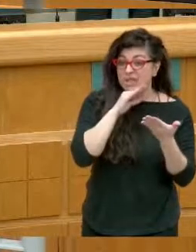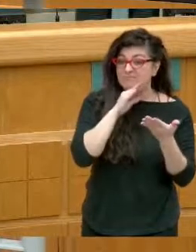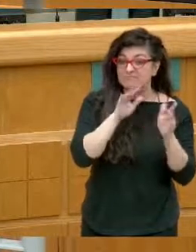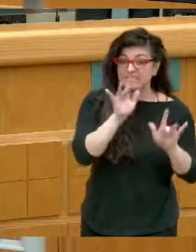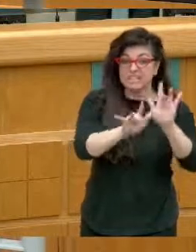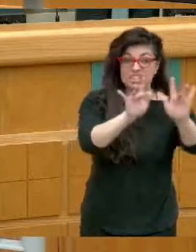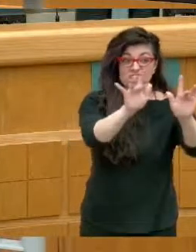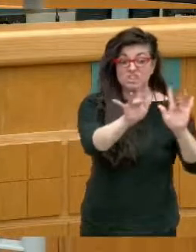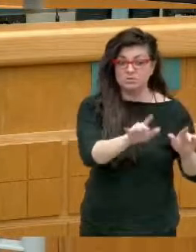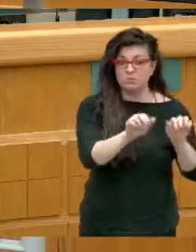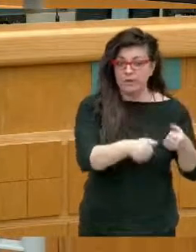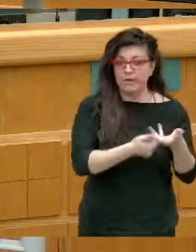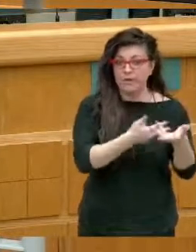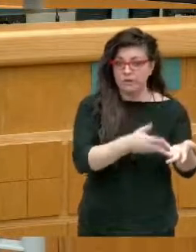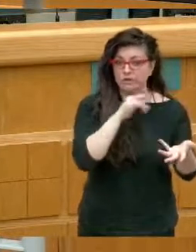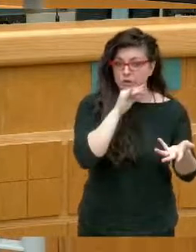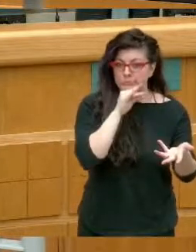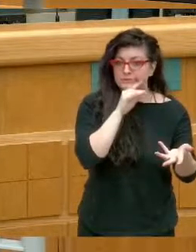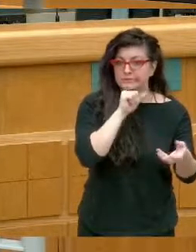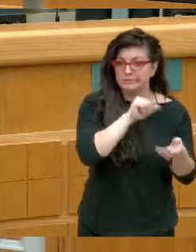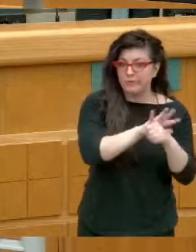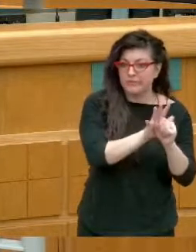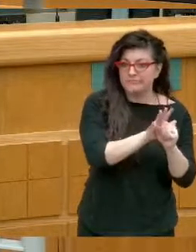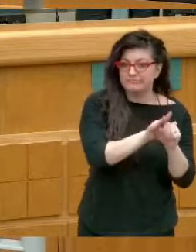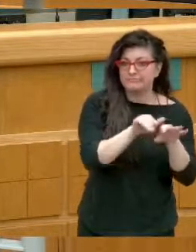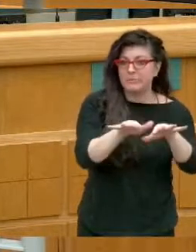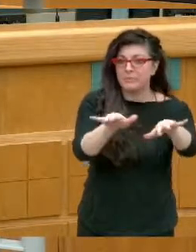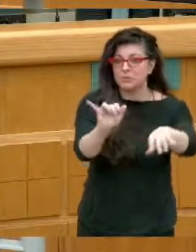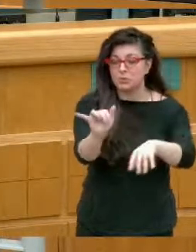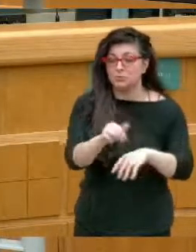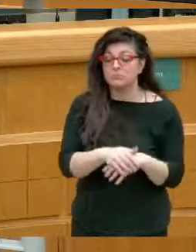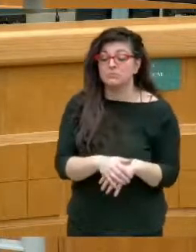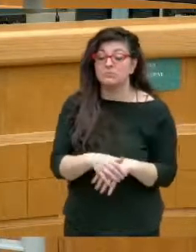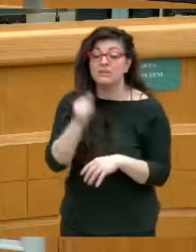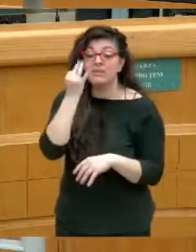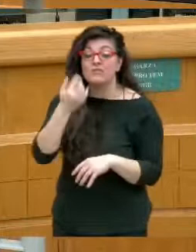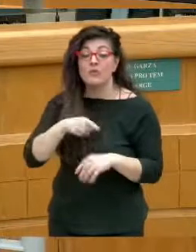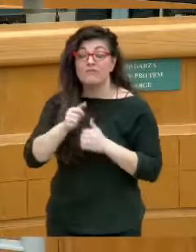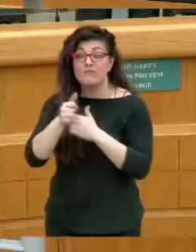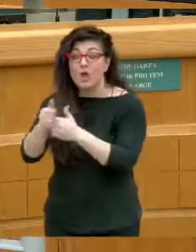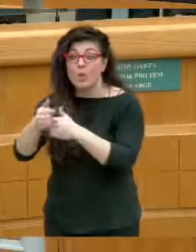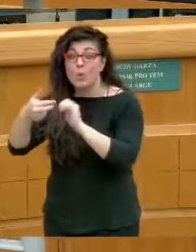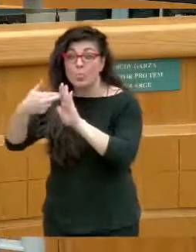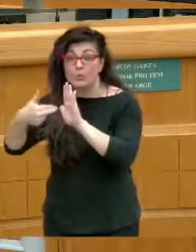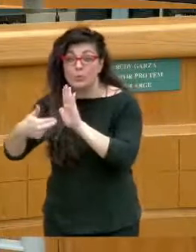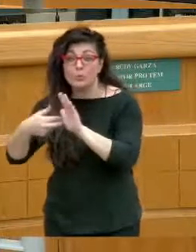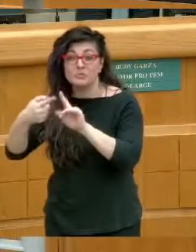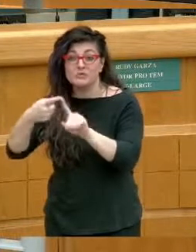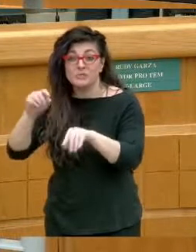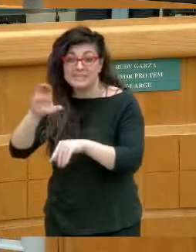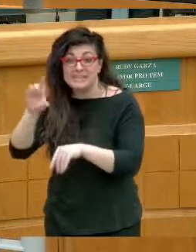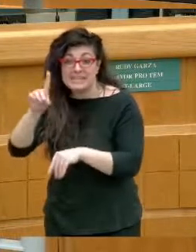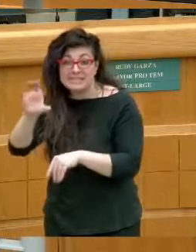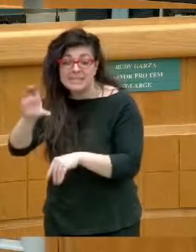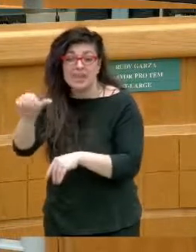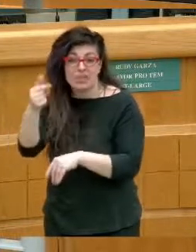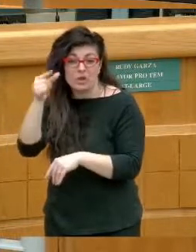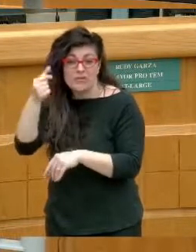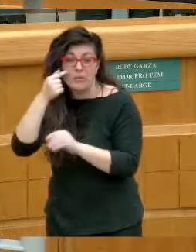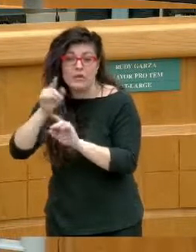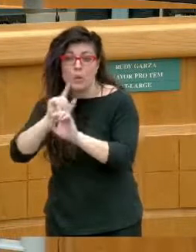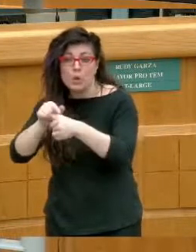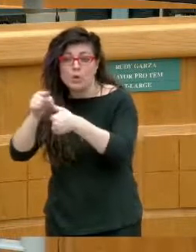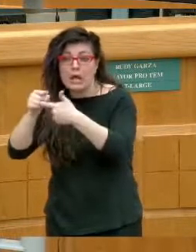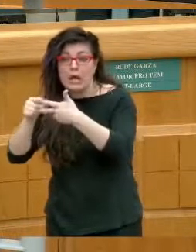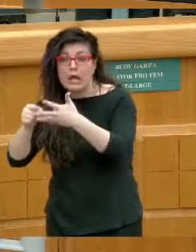we're policymakers, it's putting policies in place so that your employees don't end up increasing